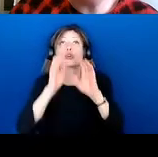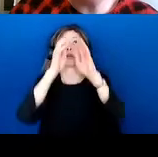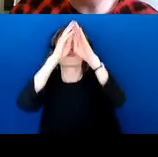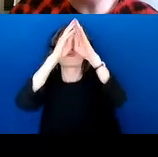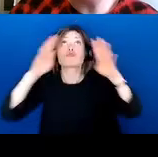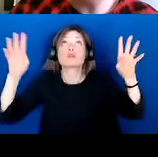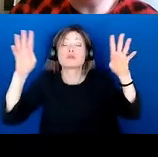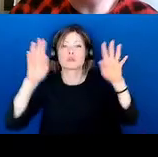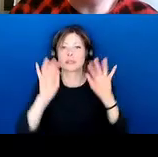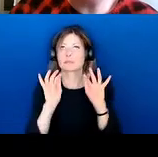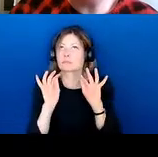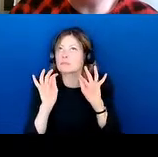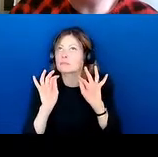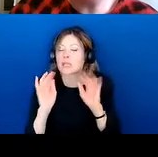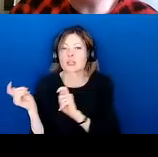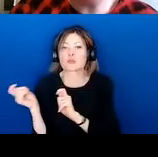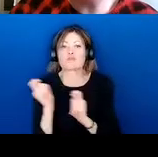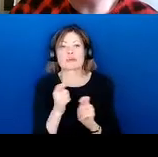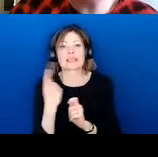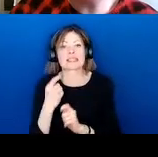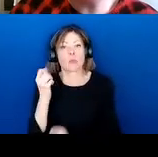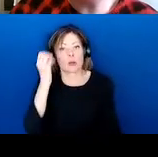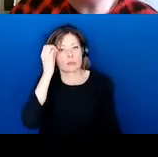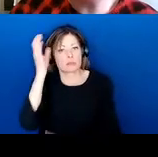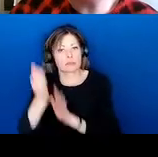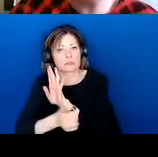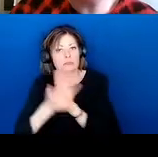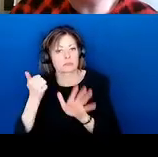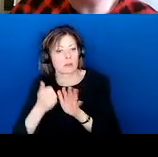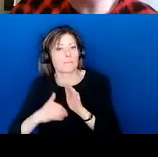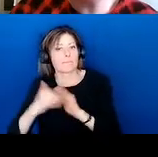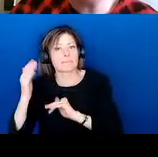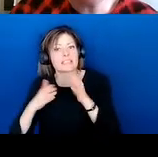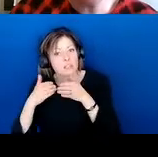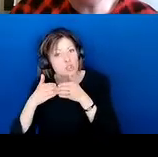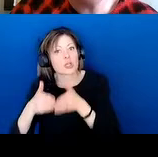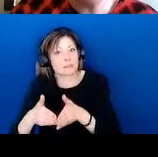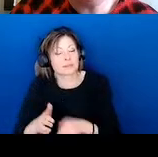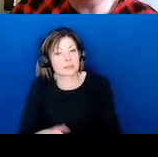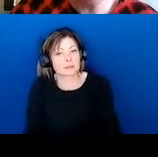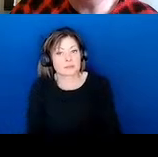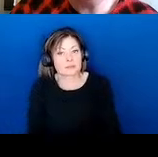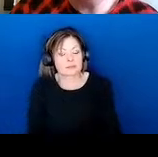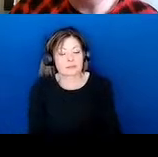specialist shipwright had to be employed to reconstruct it.